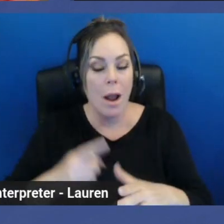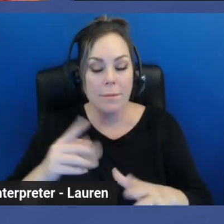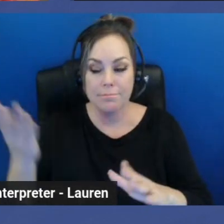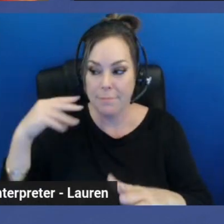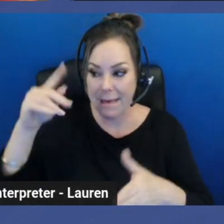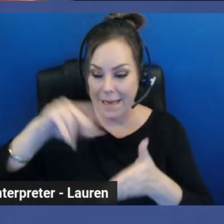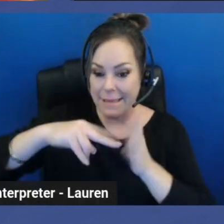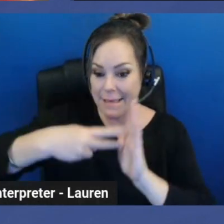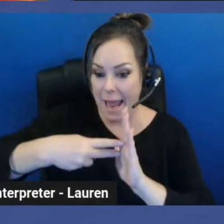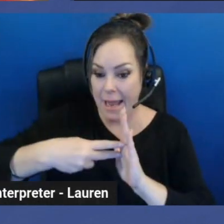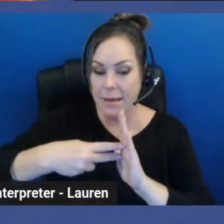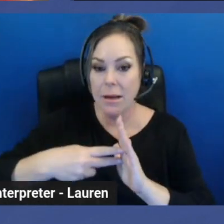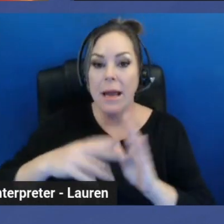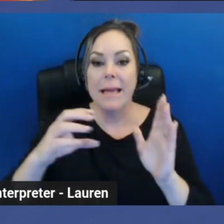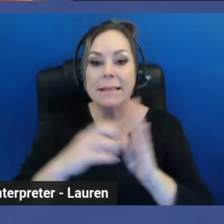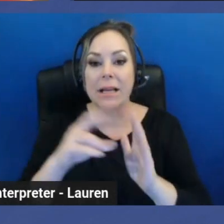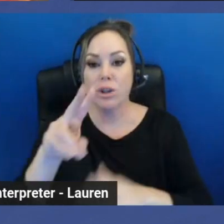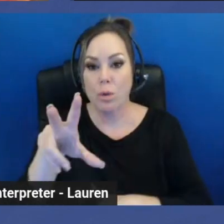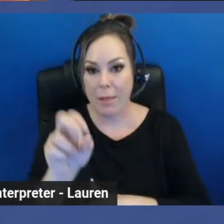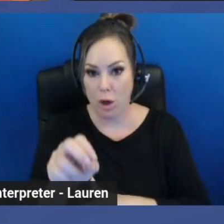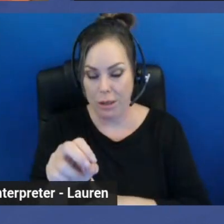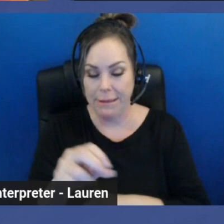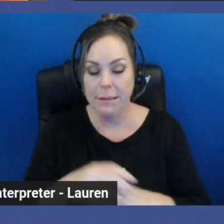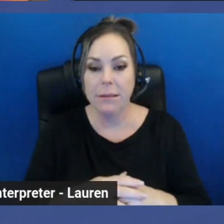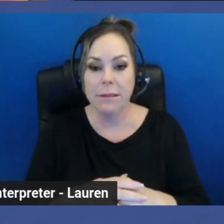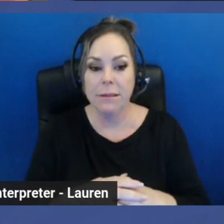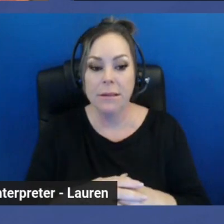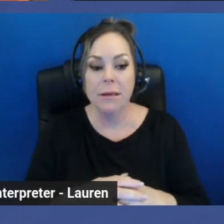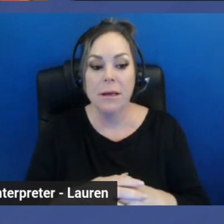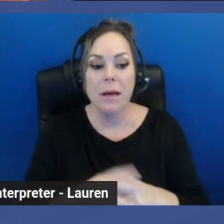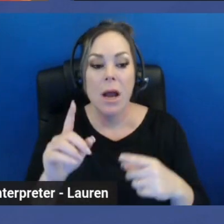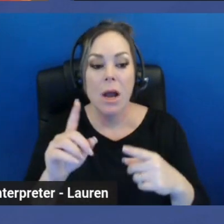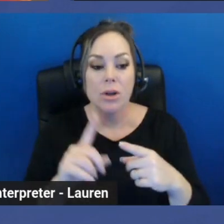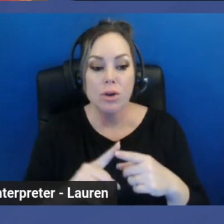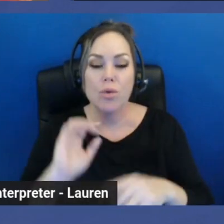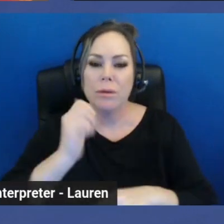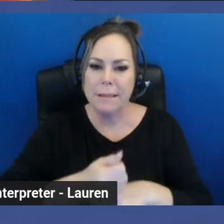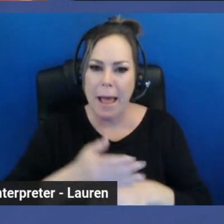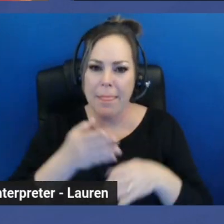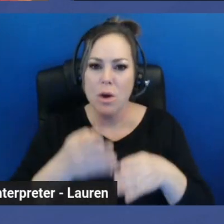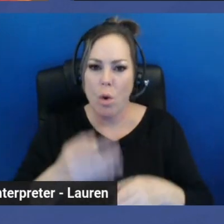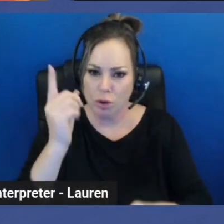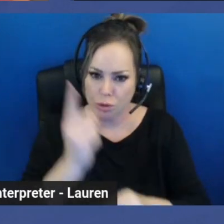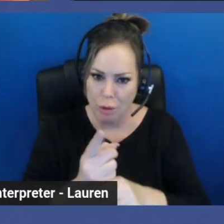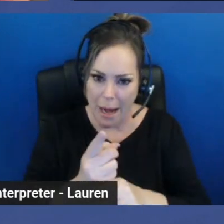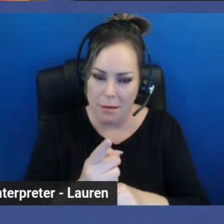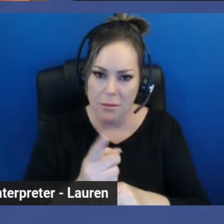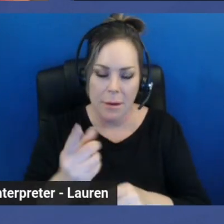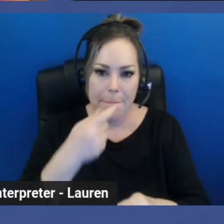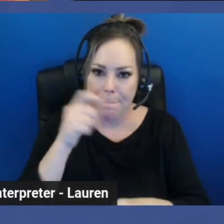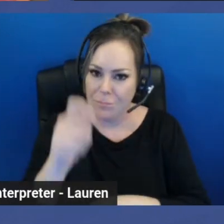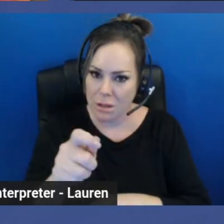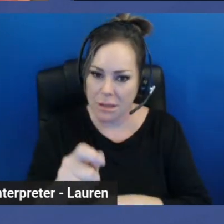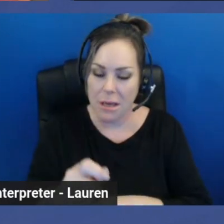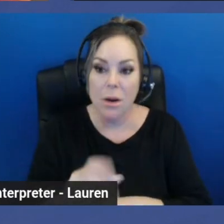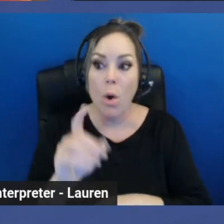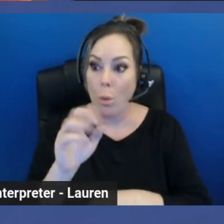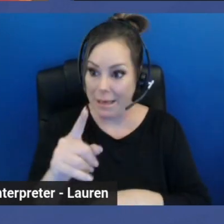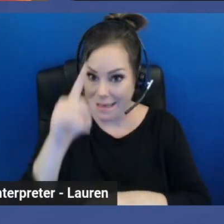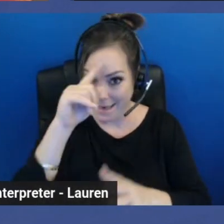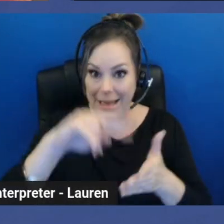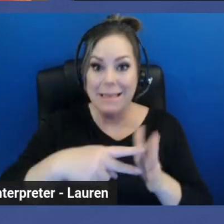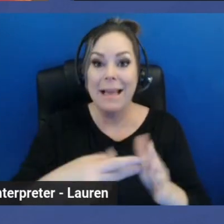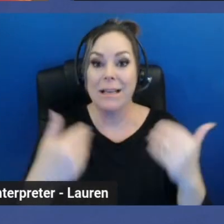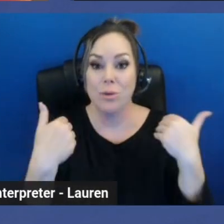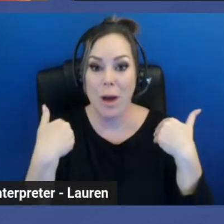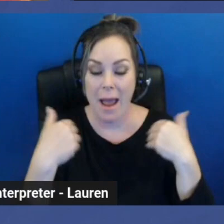intended in Section 230 to set the courts straight kind of once and for all, that we really did intend to